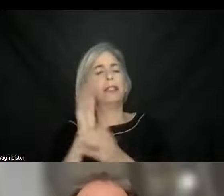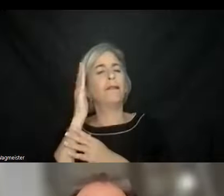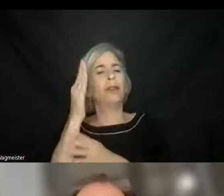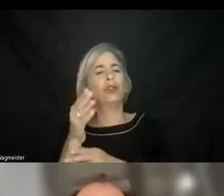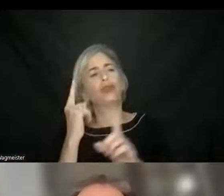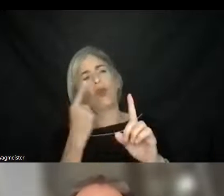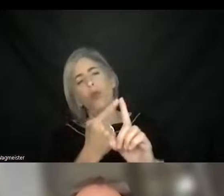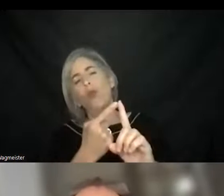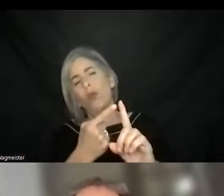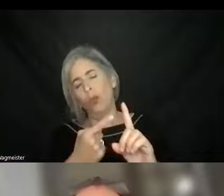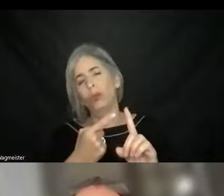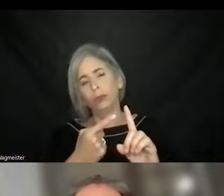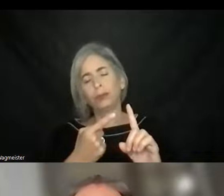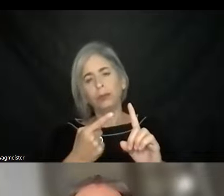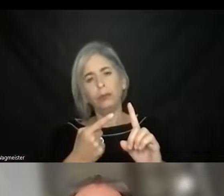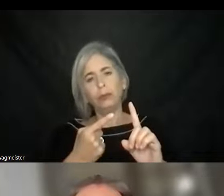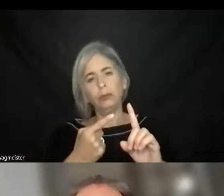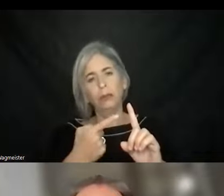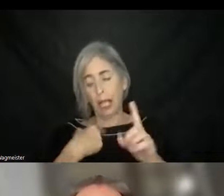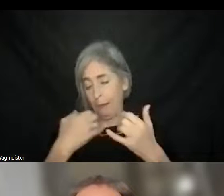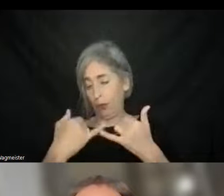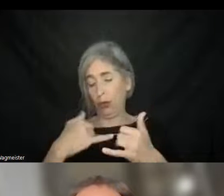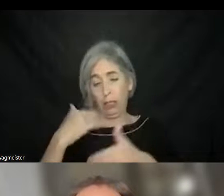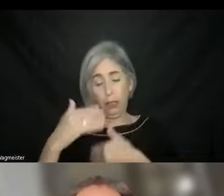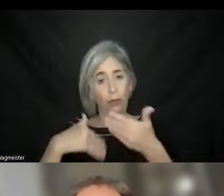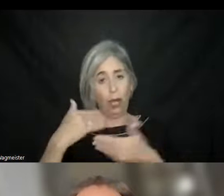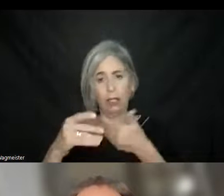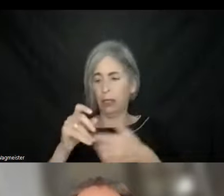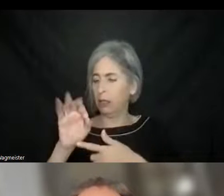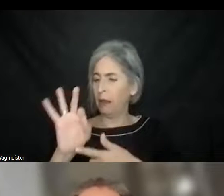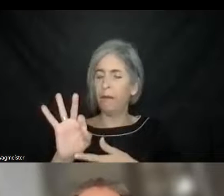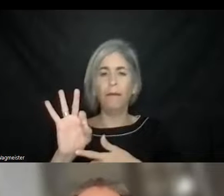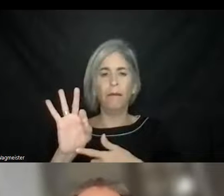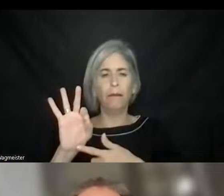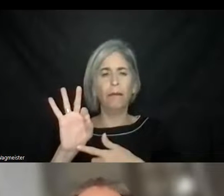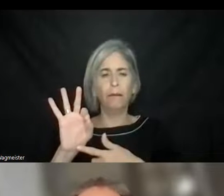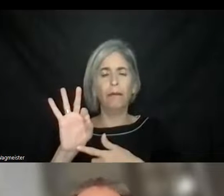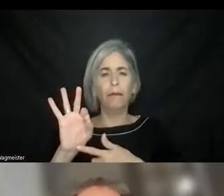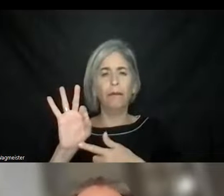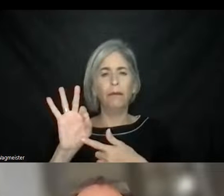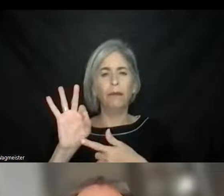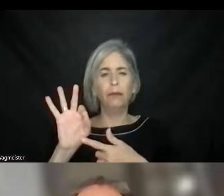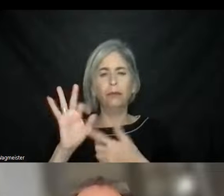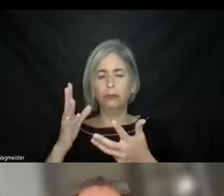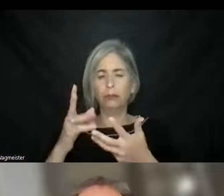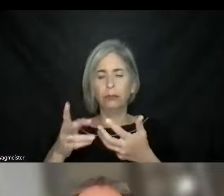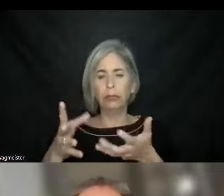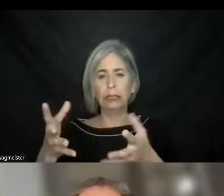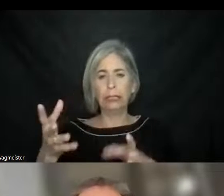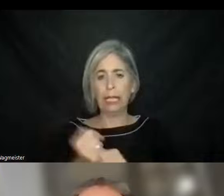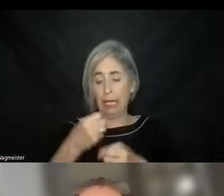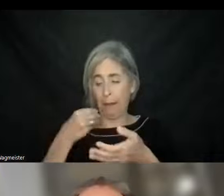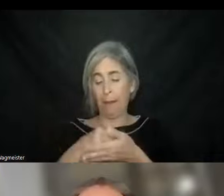goal. And I'm currently in the process of securing funding